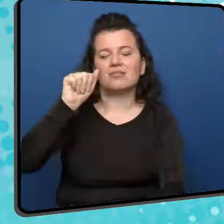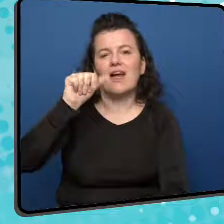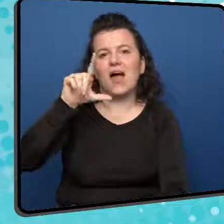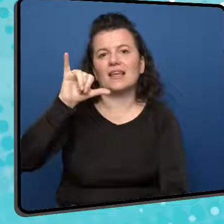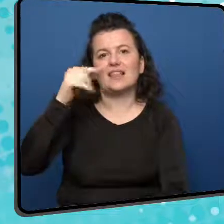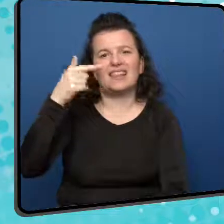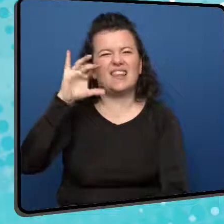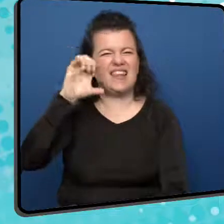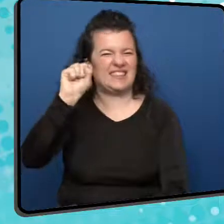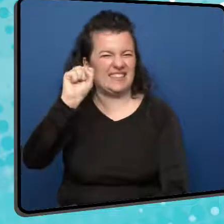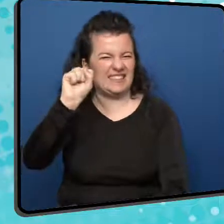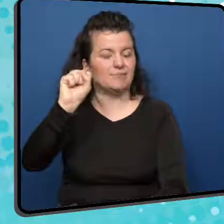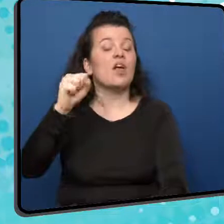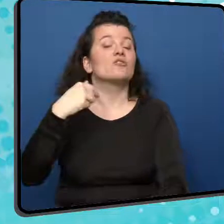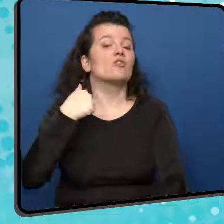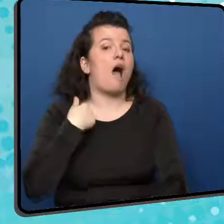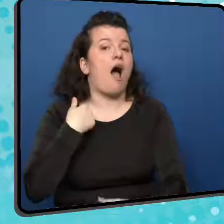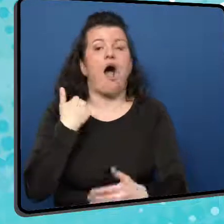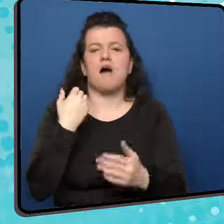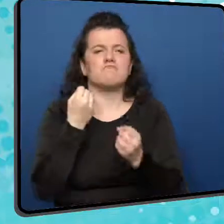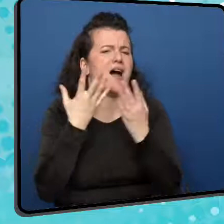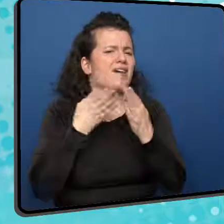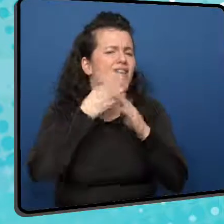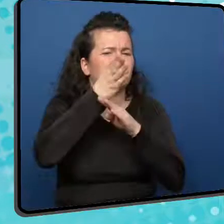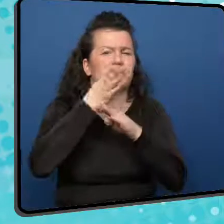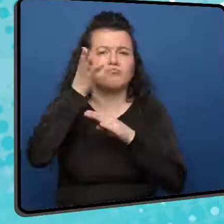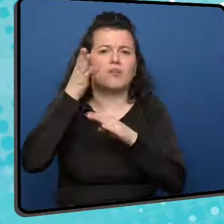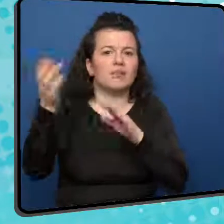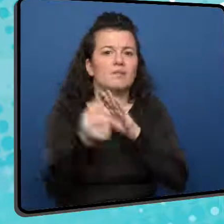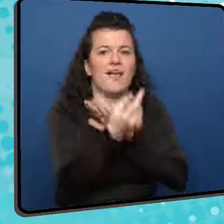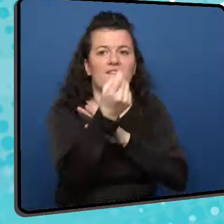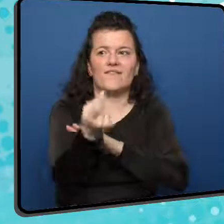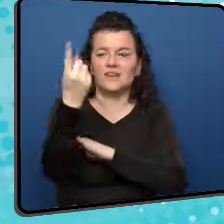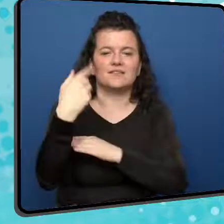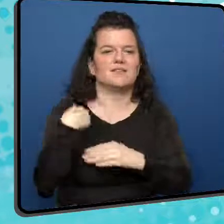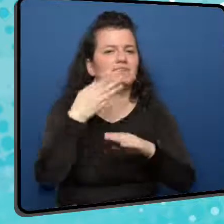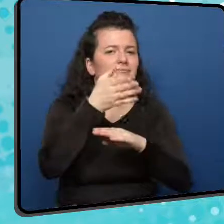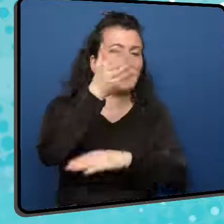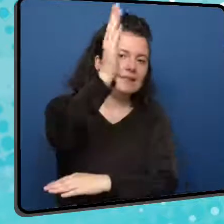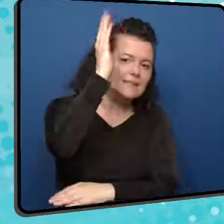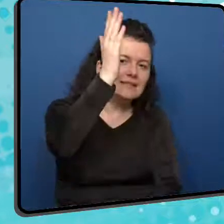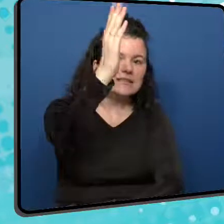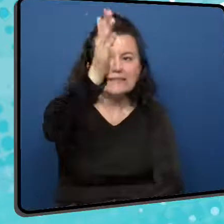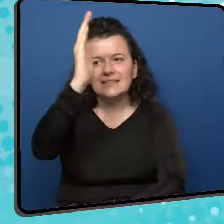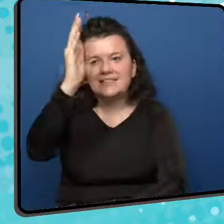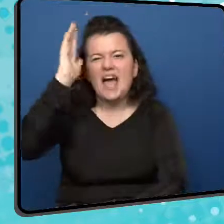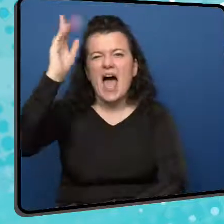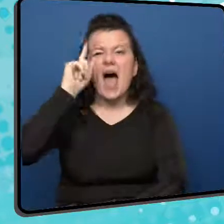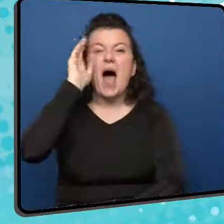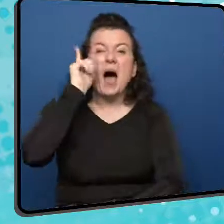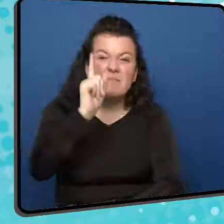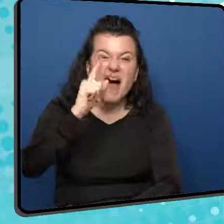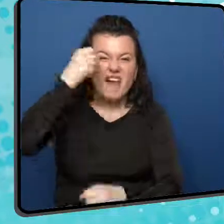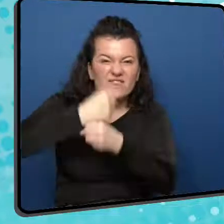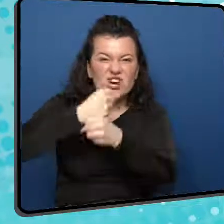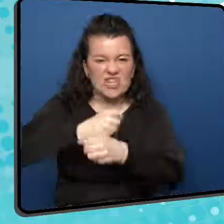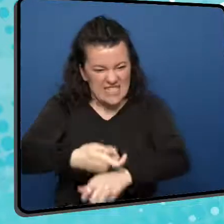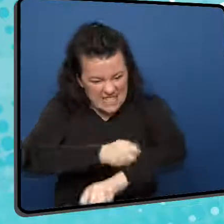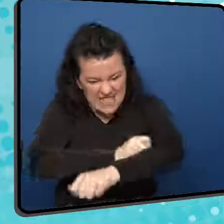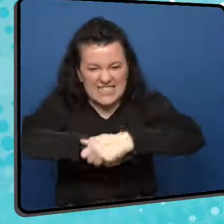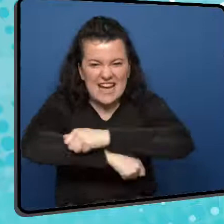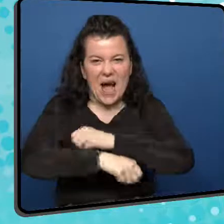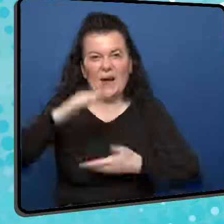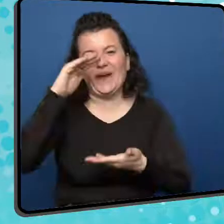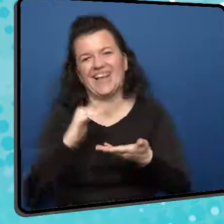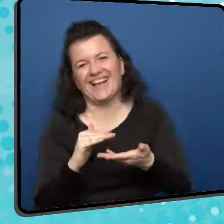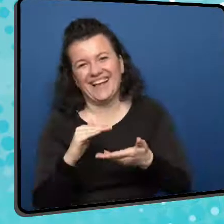probably talk at too many events and probably don't do enough real work. And I live in Devon in the